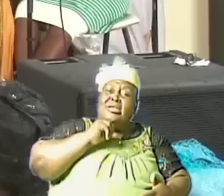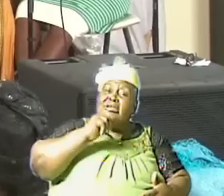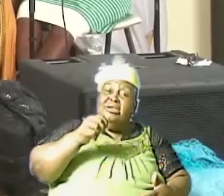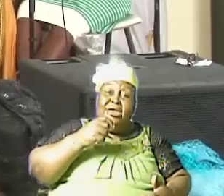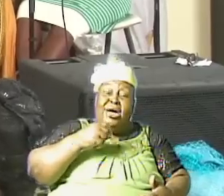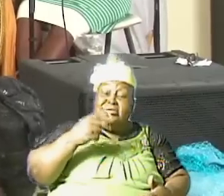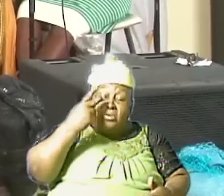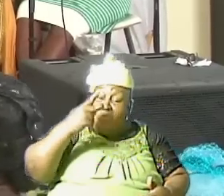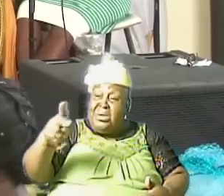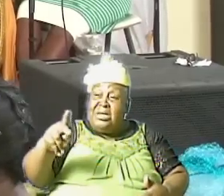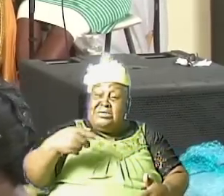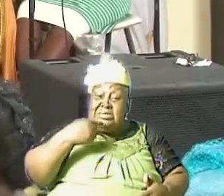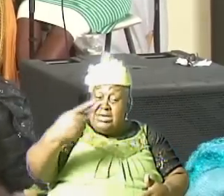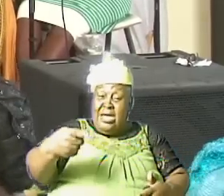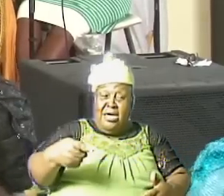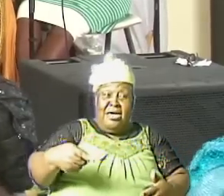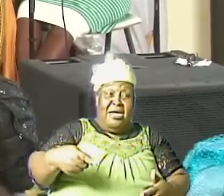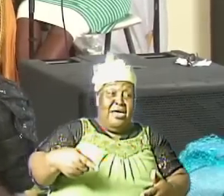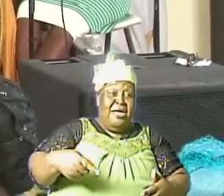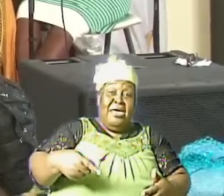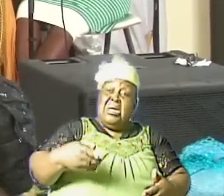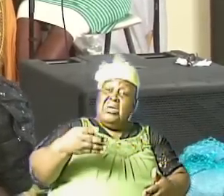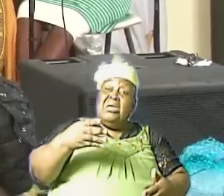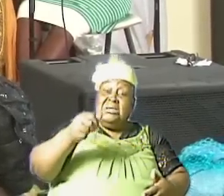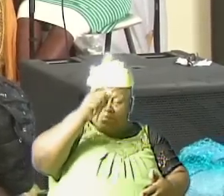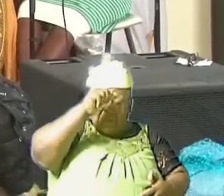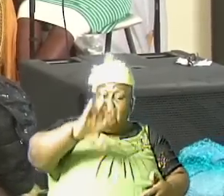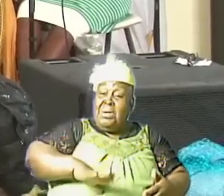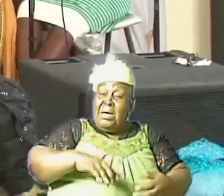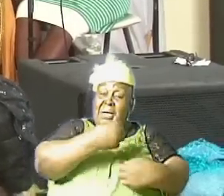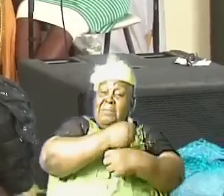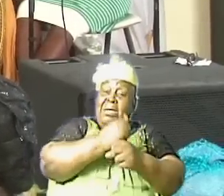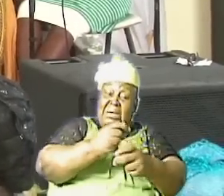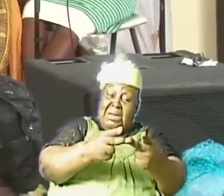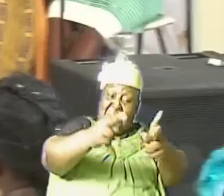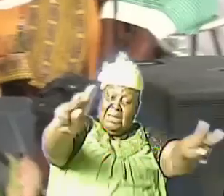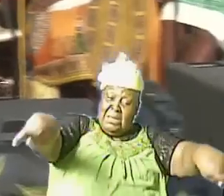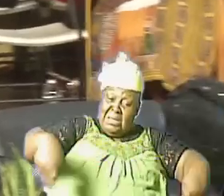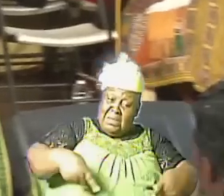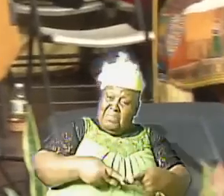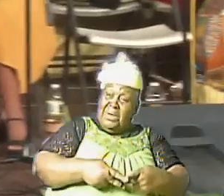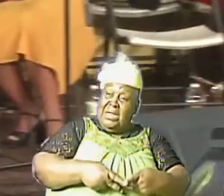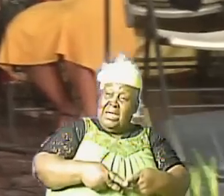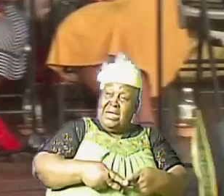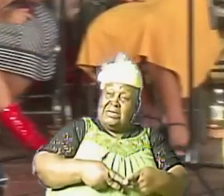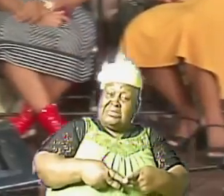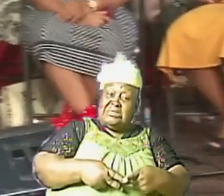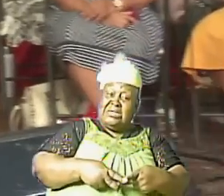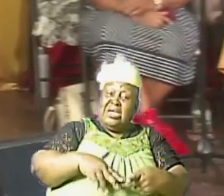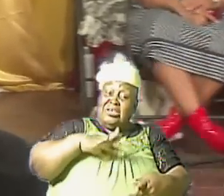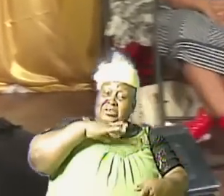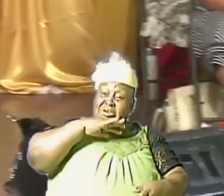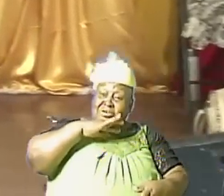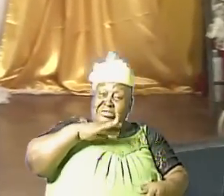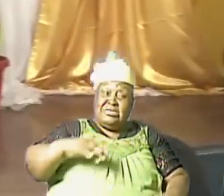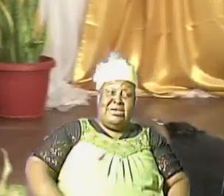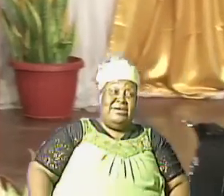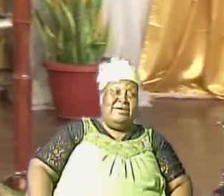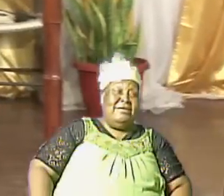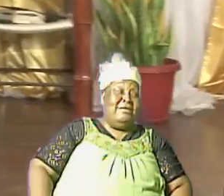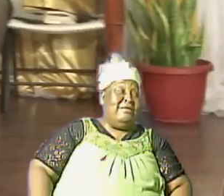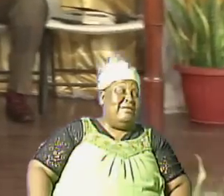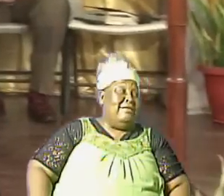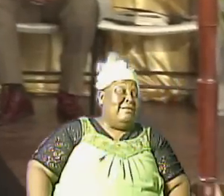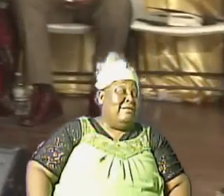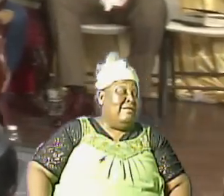him, because I'm not going to look upon Mr. Boucher. You. So continue to move the shoes. Let the place stay tidy.